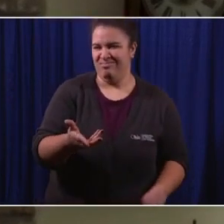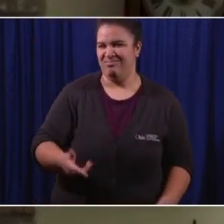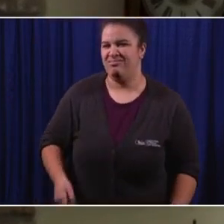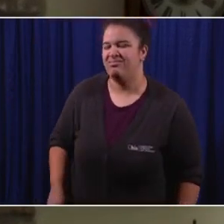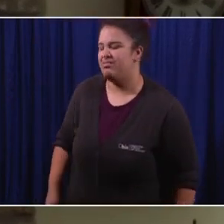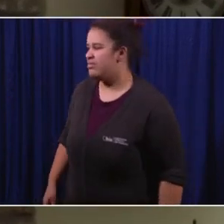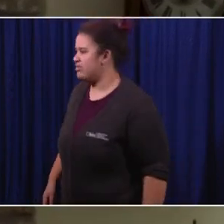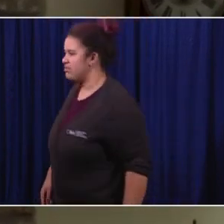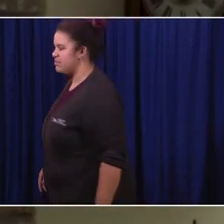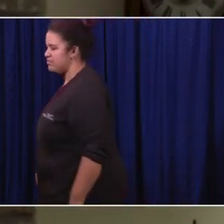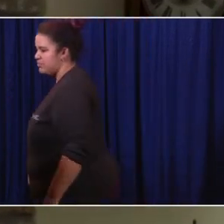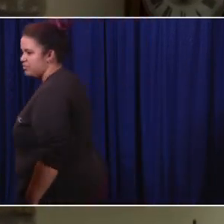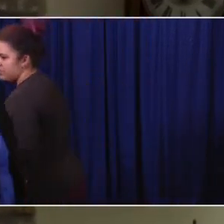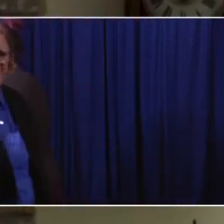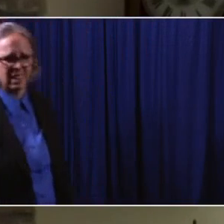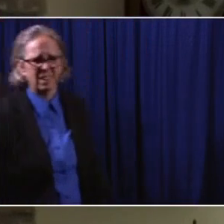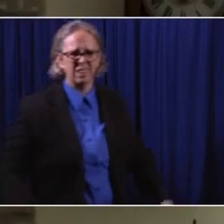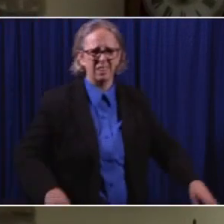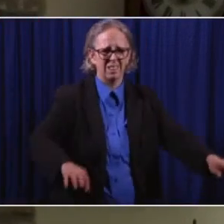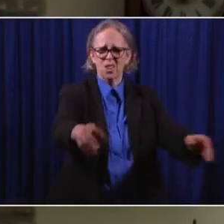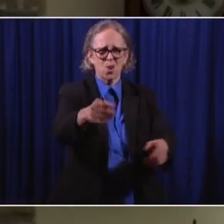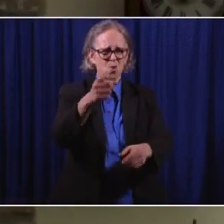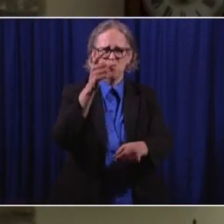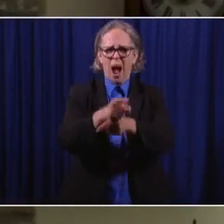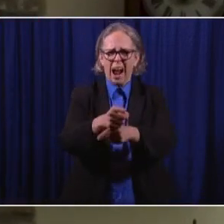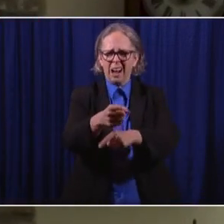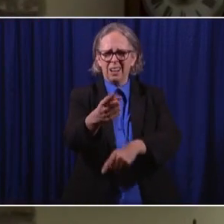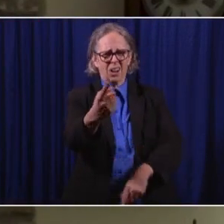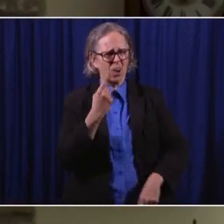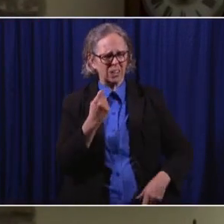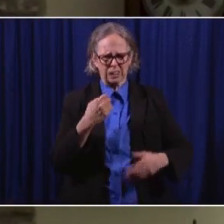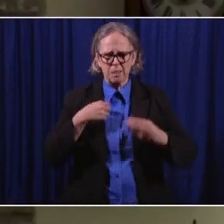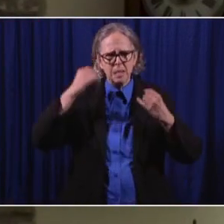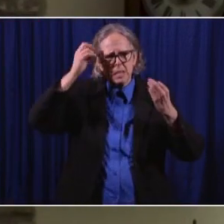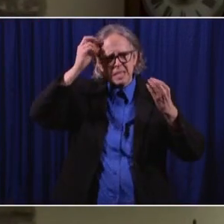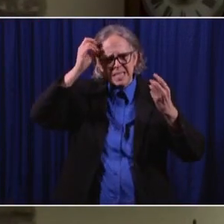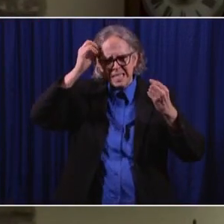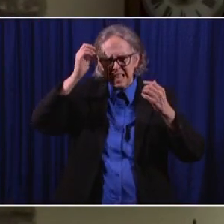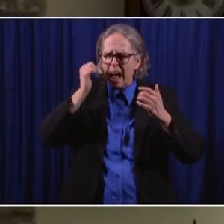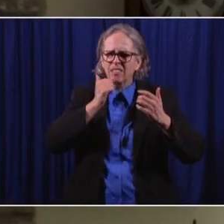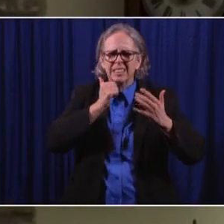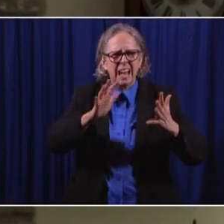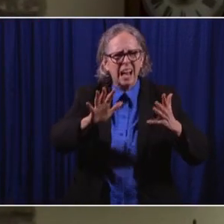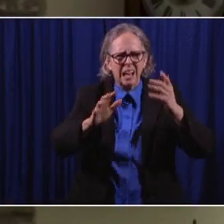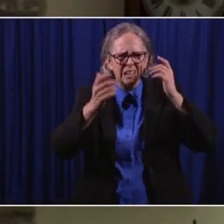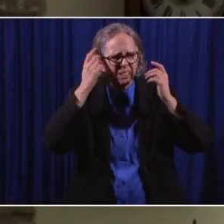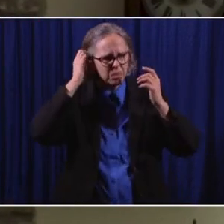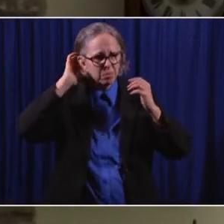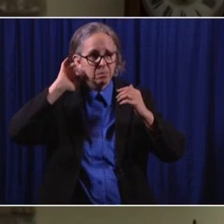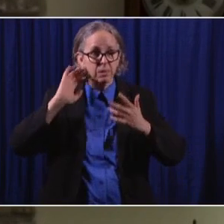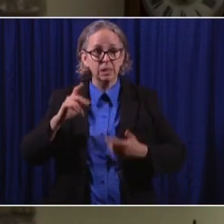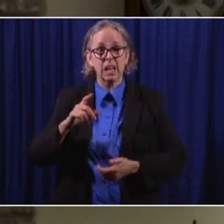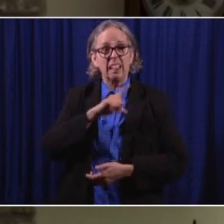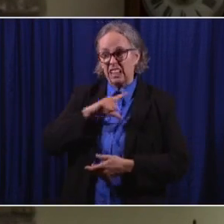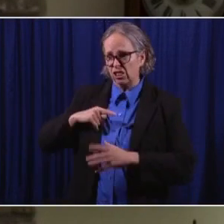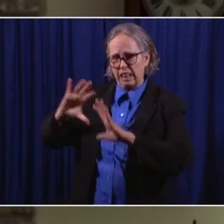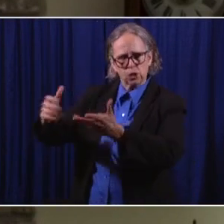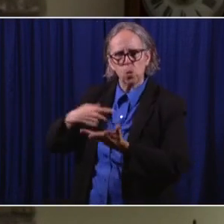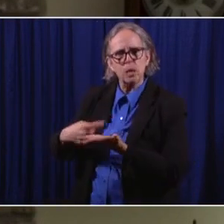absolutely the right question we ask ourselves every day. We are talking to the legislature. And we hope to